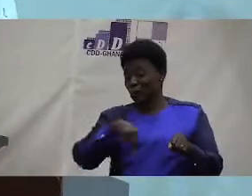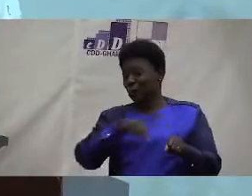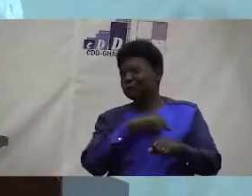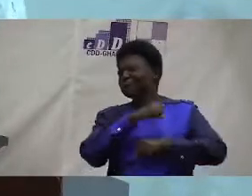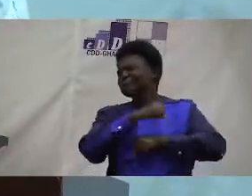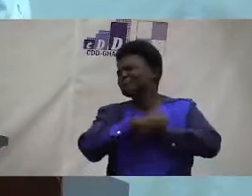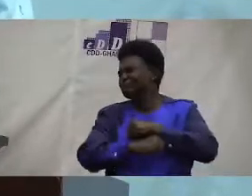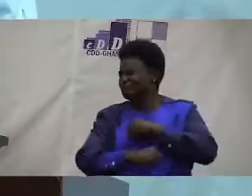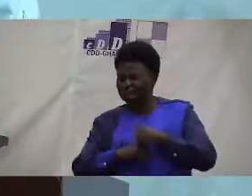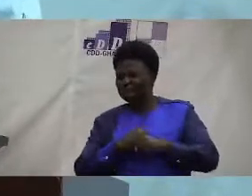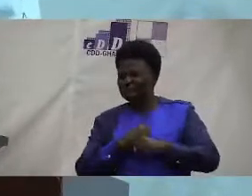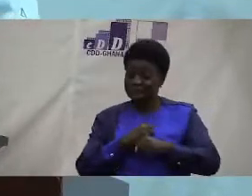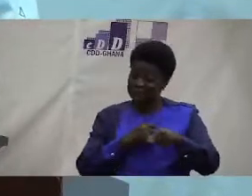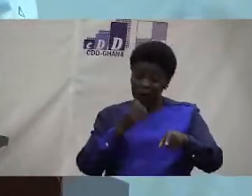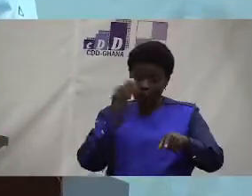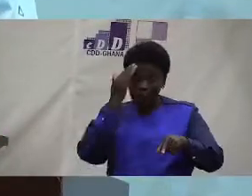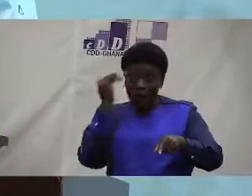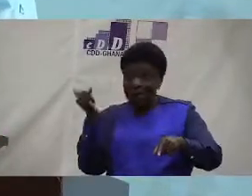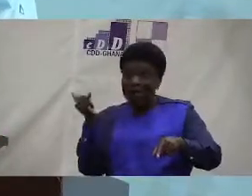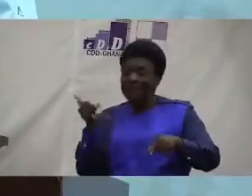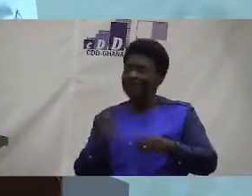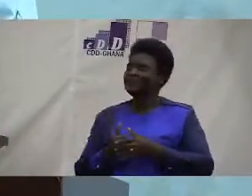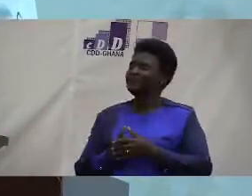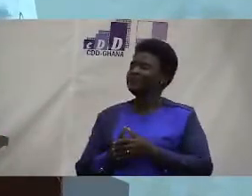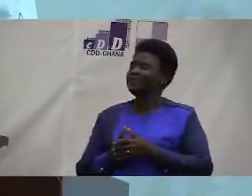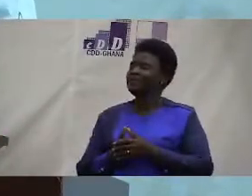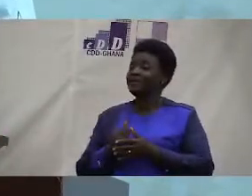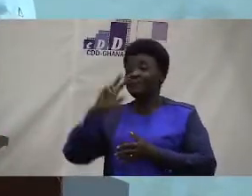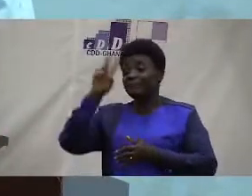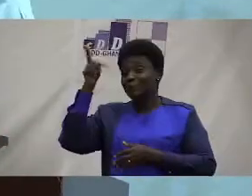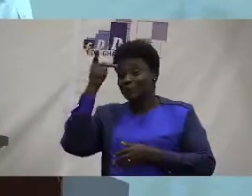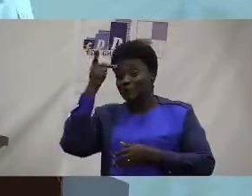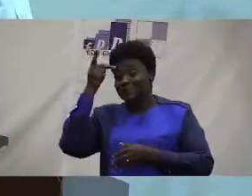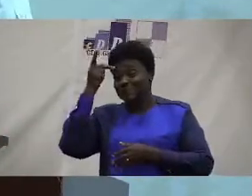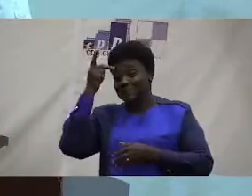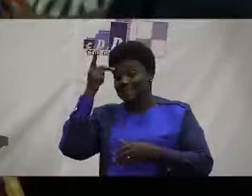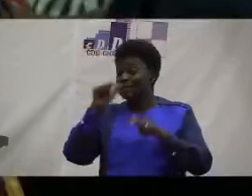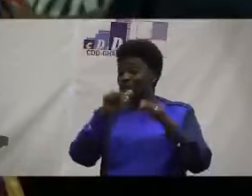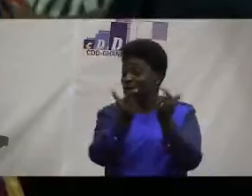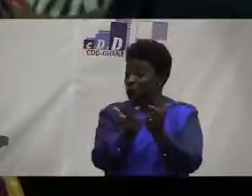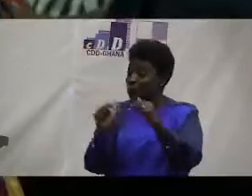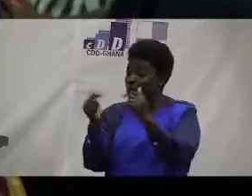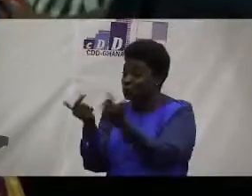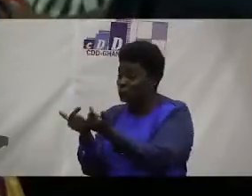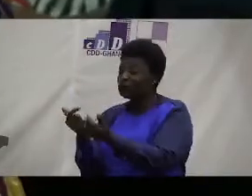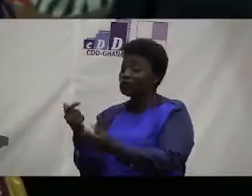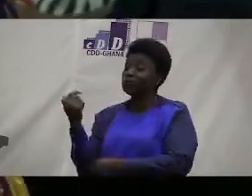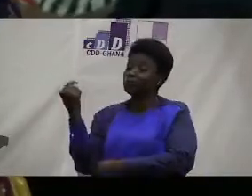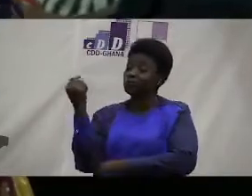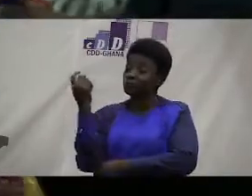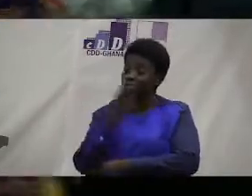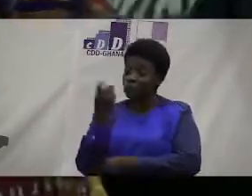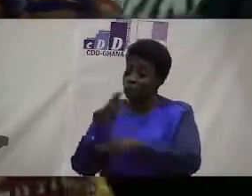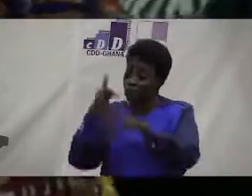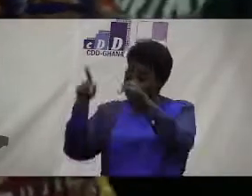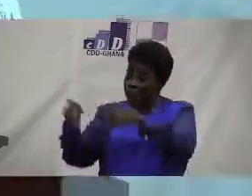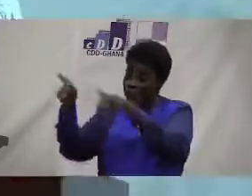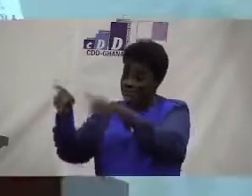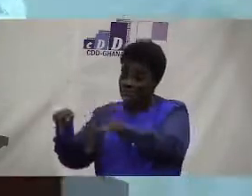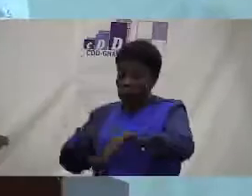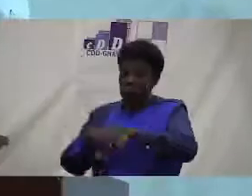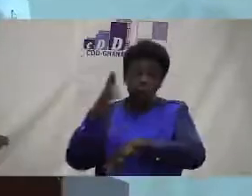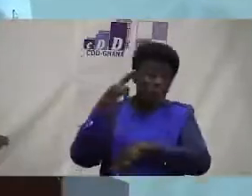suffering. And it is because political party spokespersons, particularly on radio and